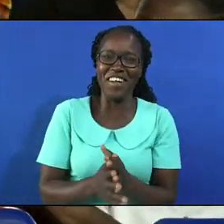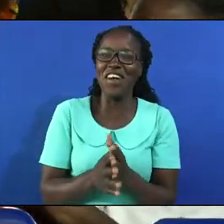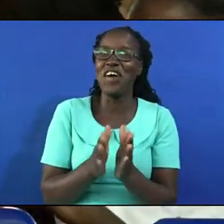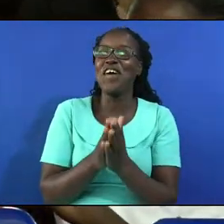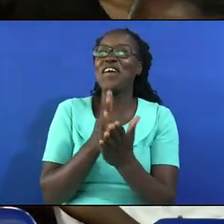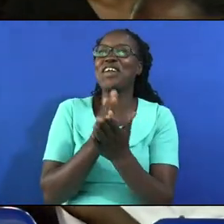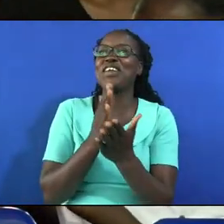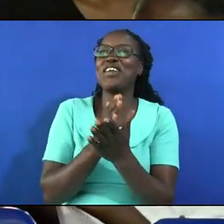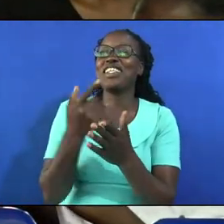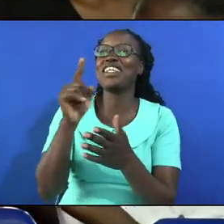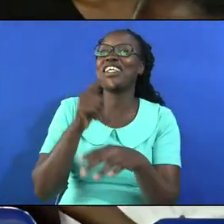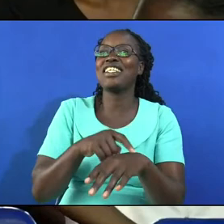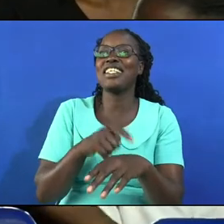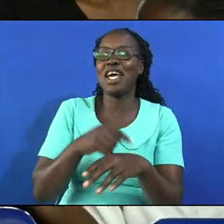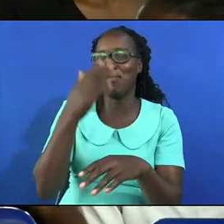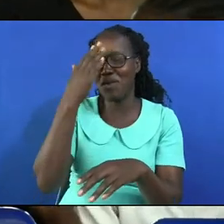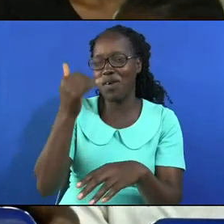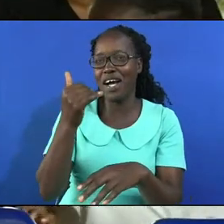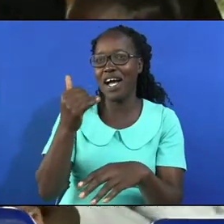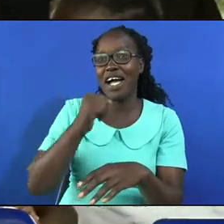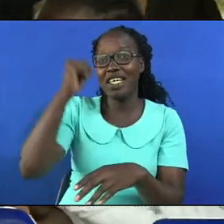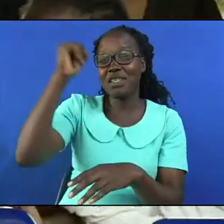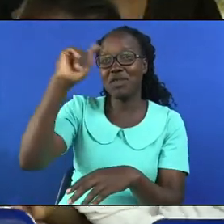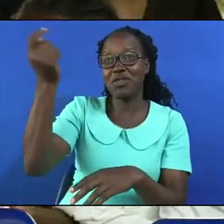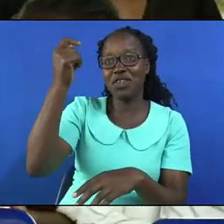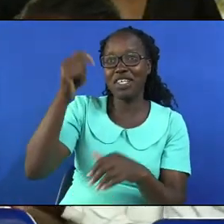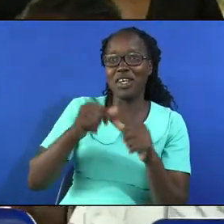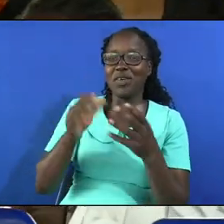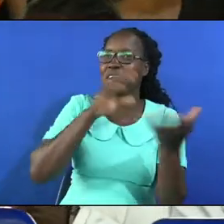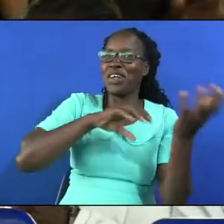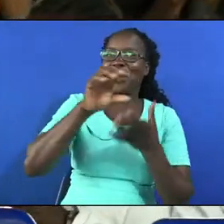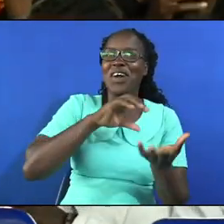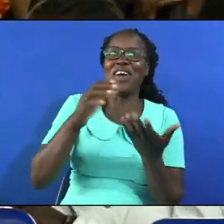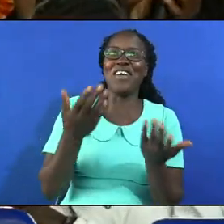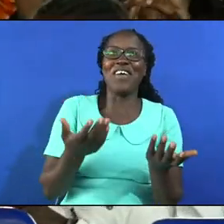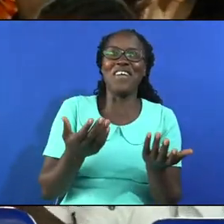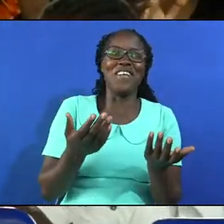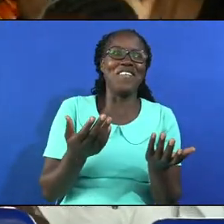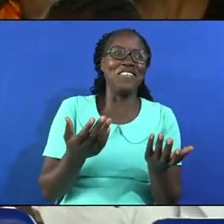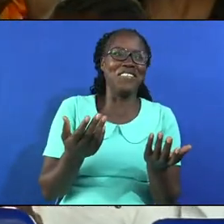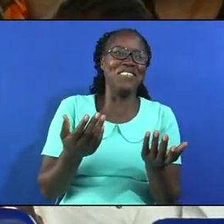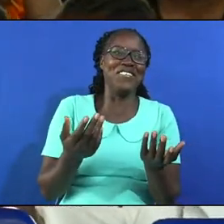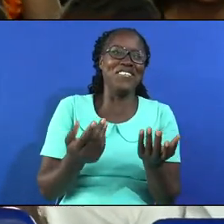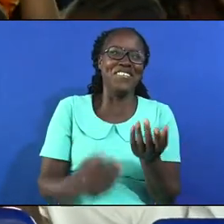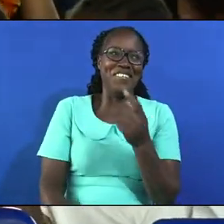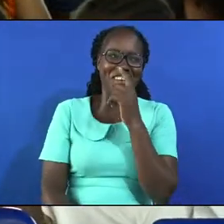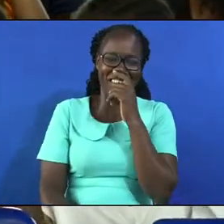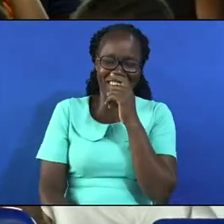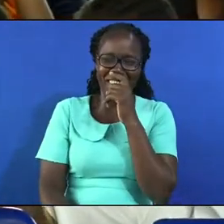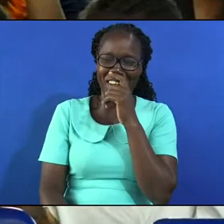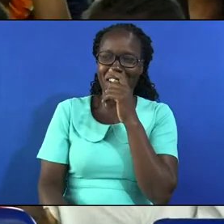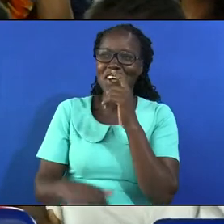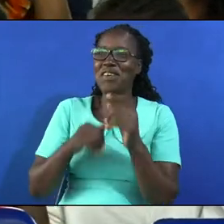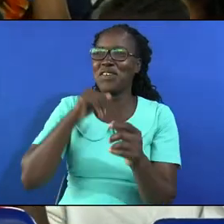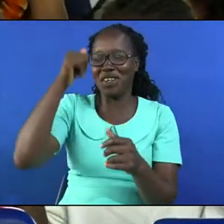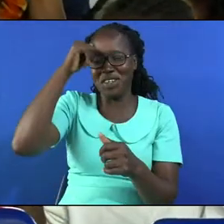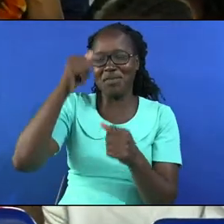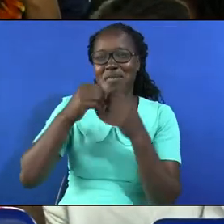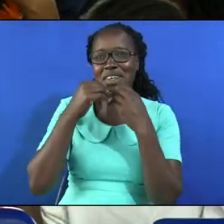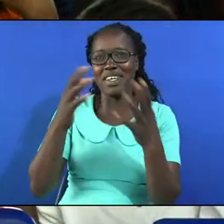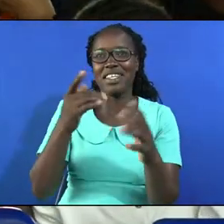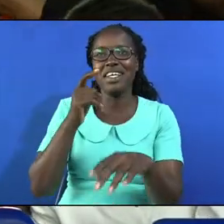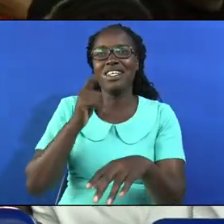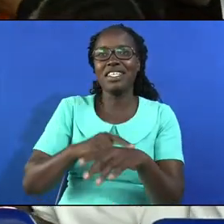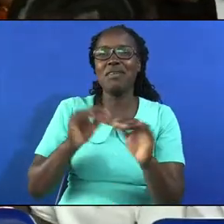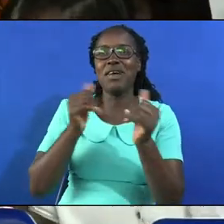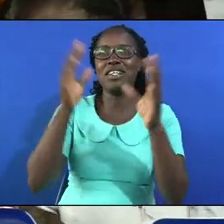And in fact, this is the right time because the politics of Kenya will confuse us. Are we together? So we will not even remember. By the